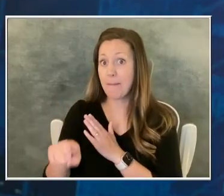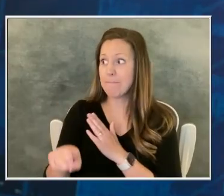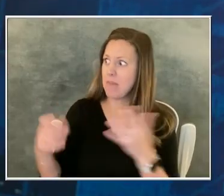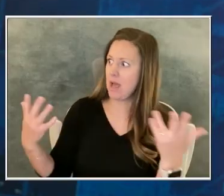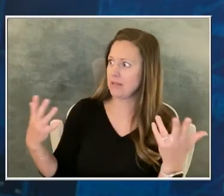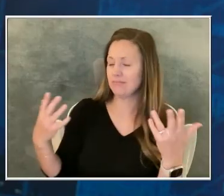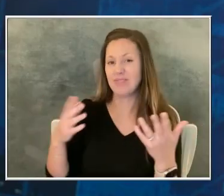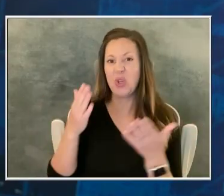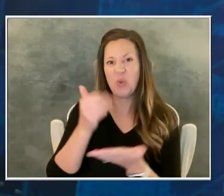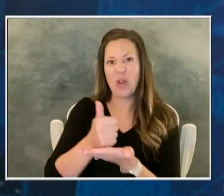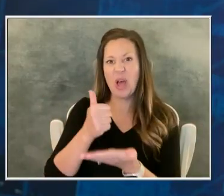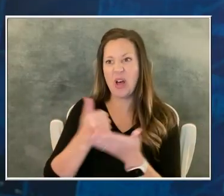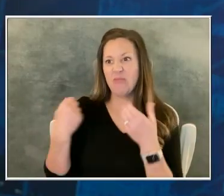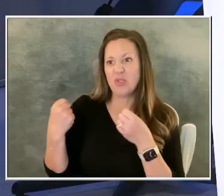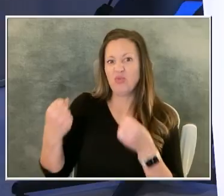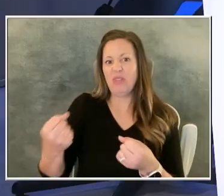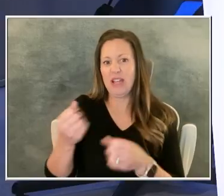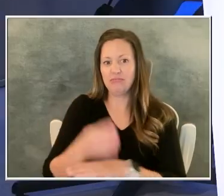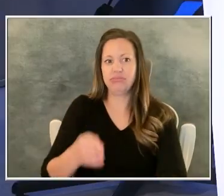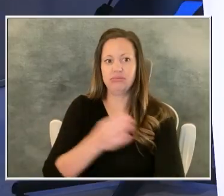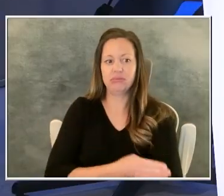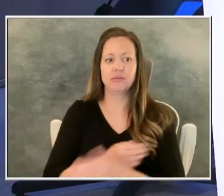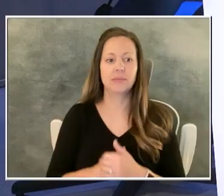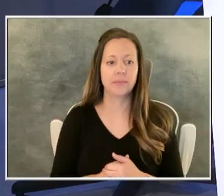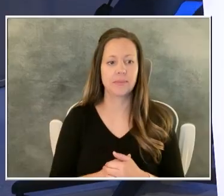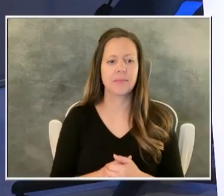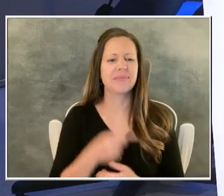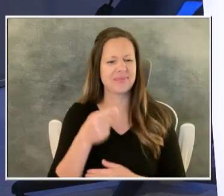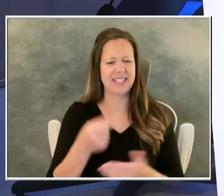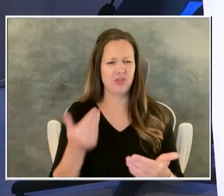the muscles around. How new is TendoNova?